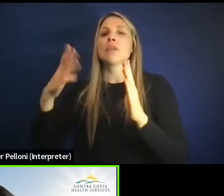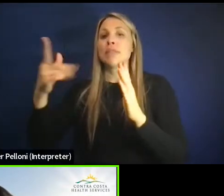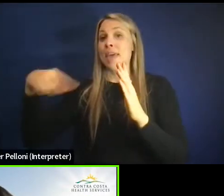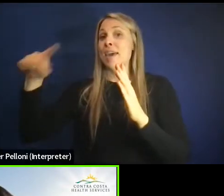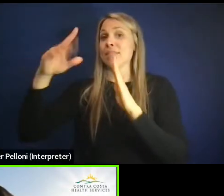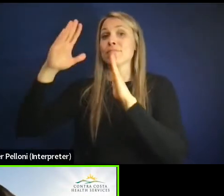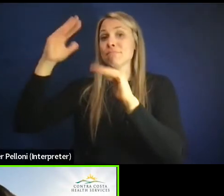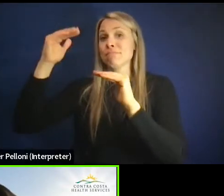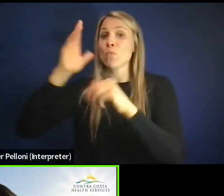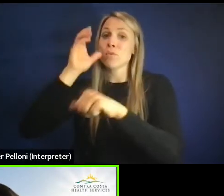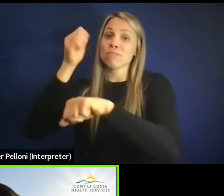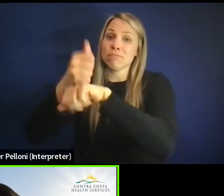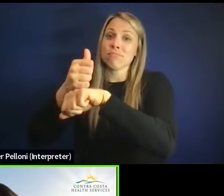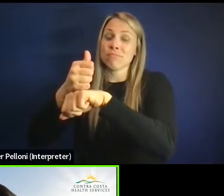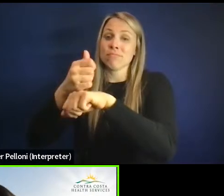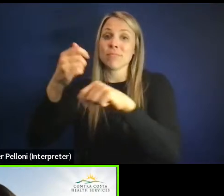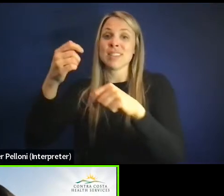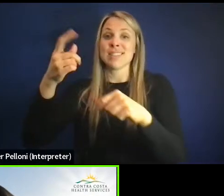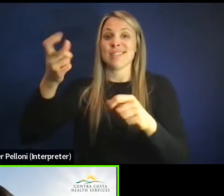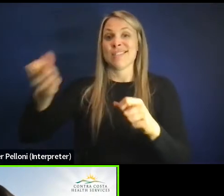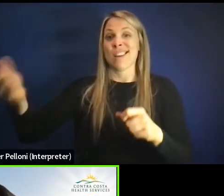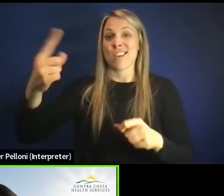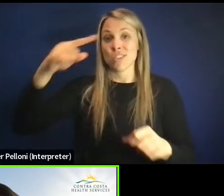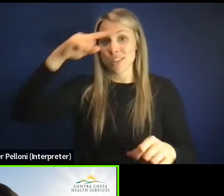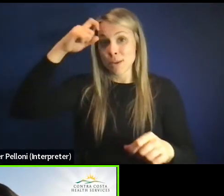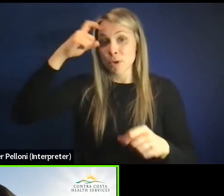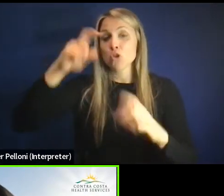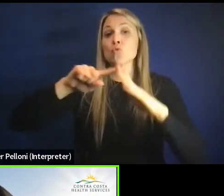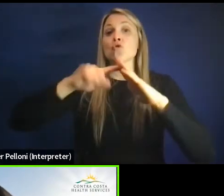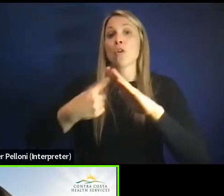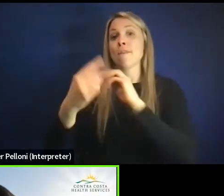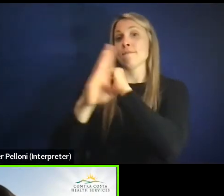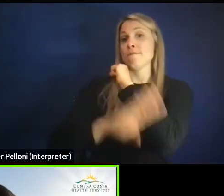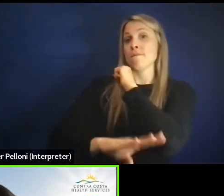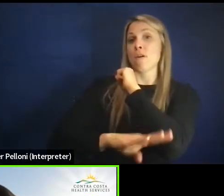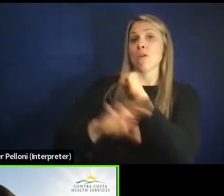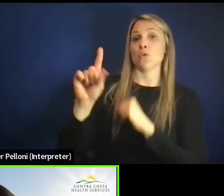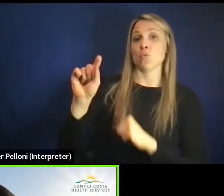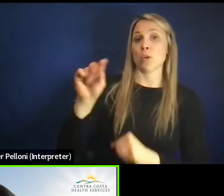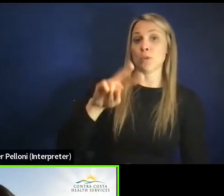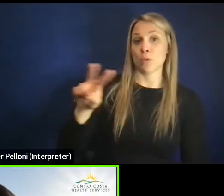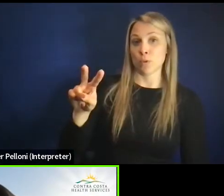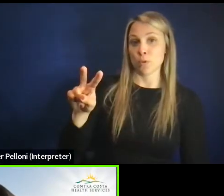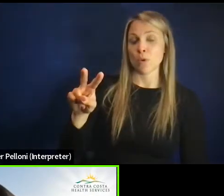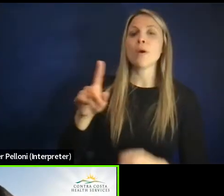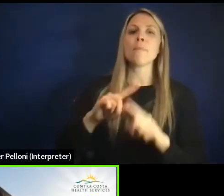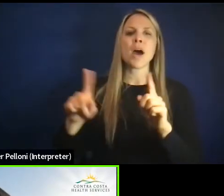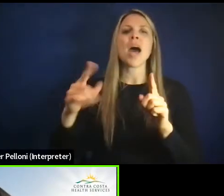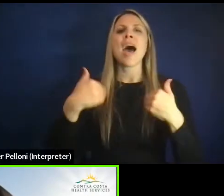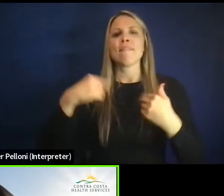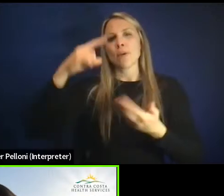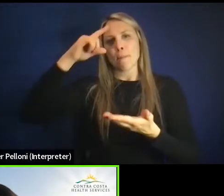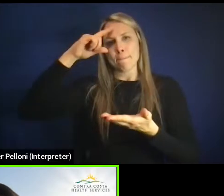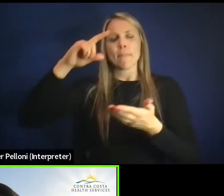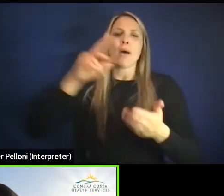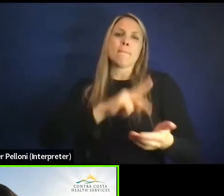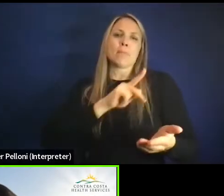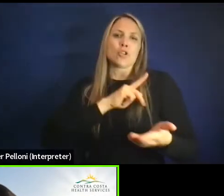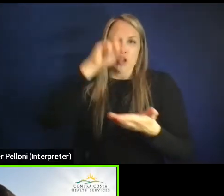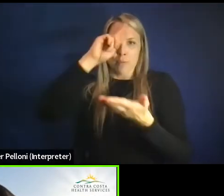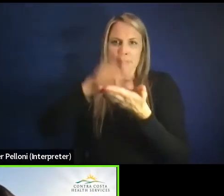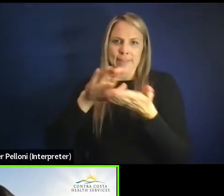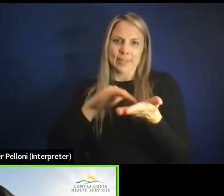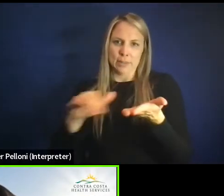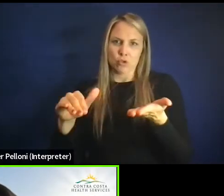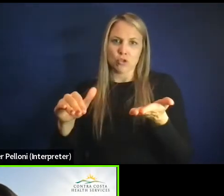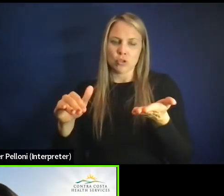into place next summer for the fall semester. There is a personal belief exemption